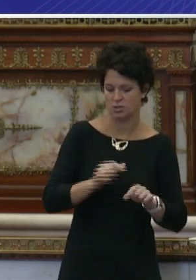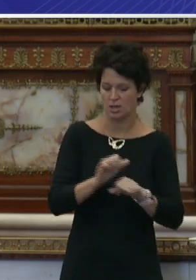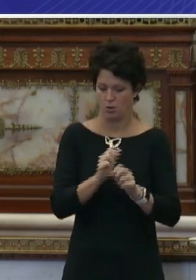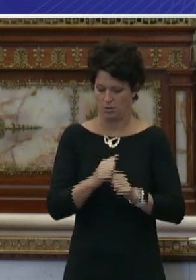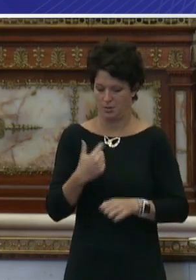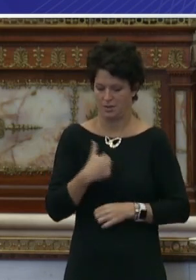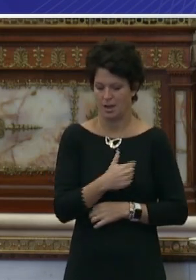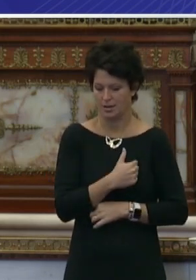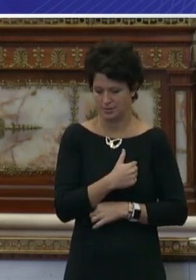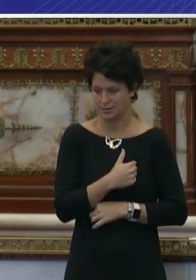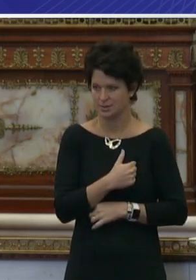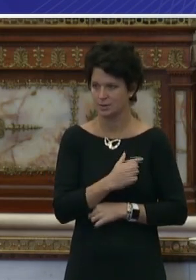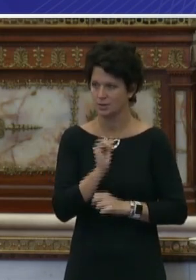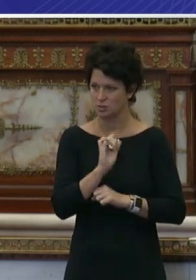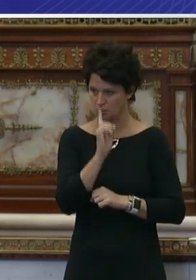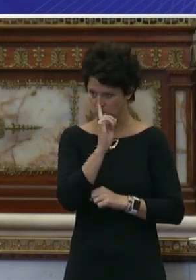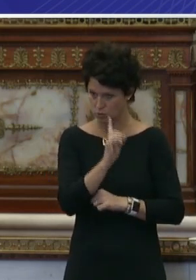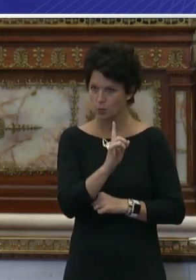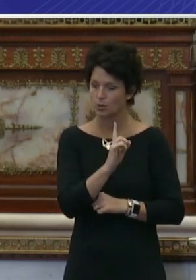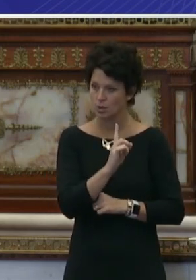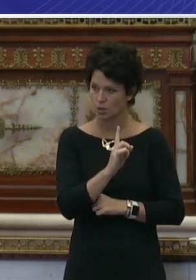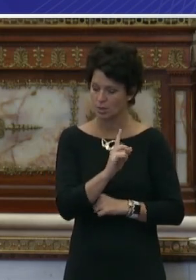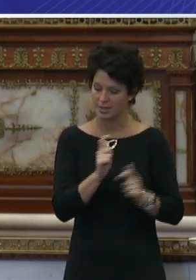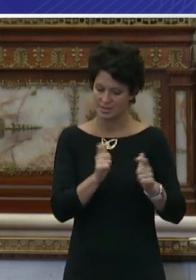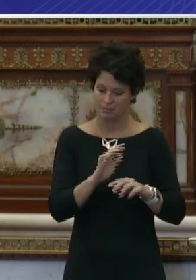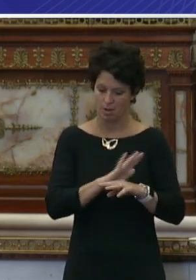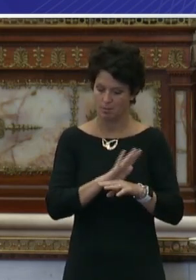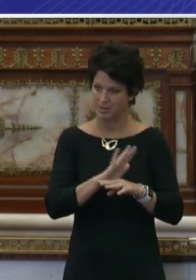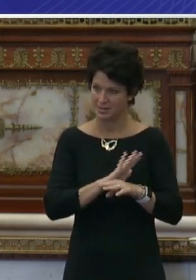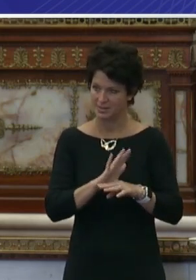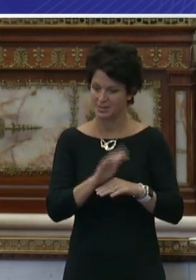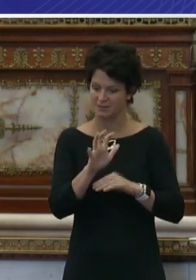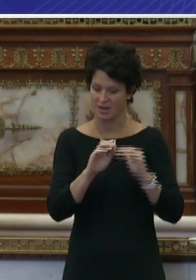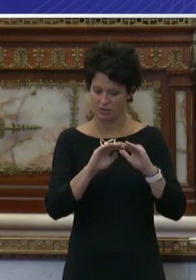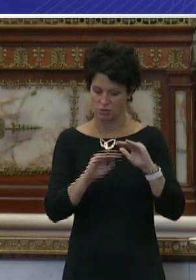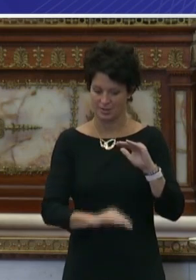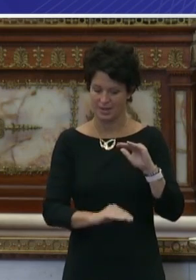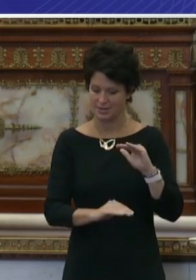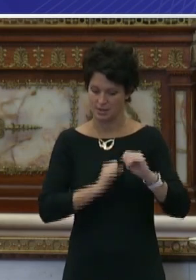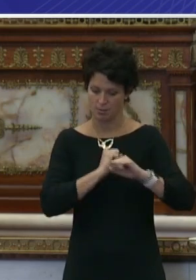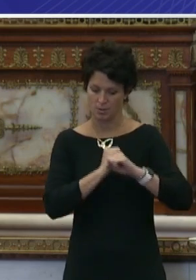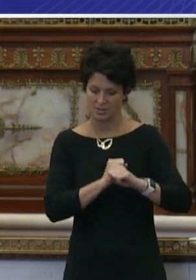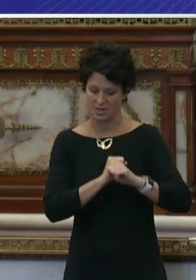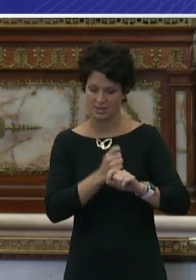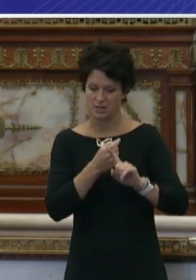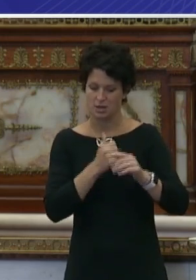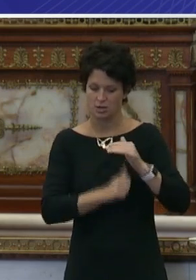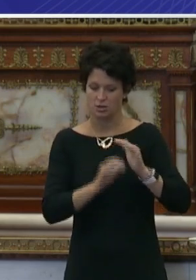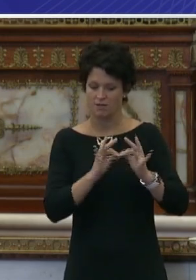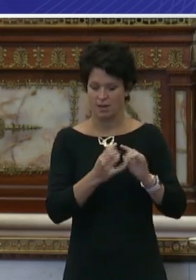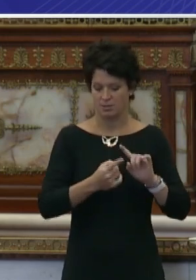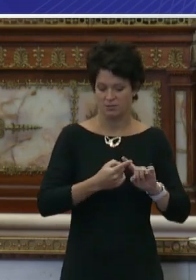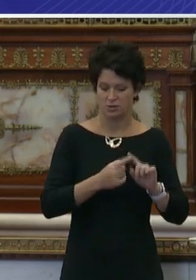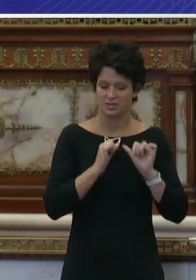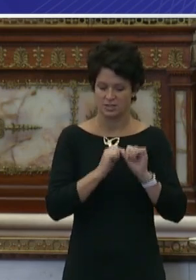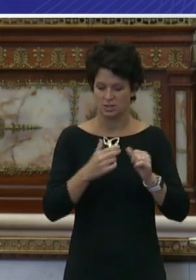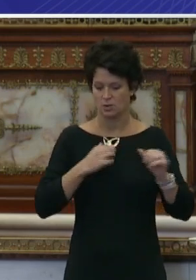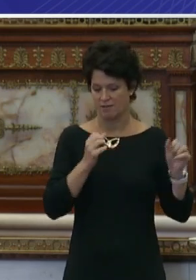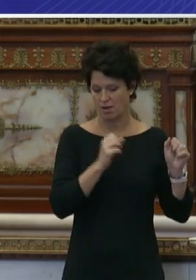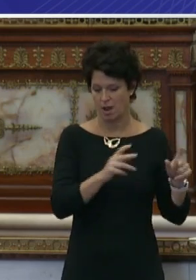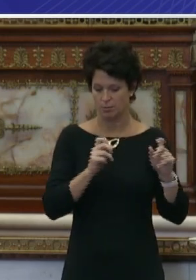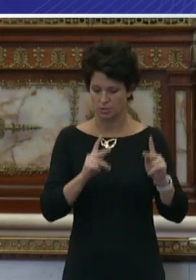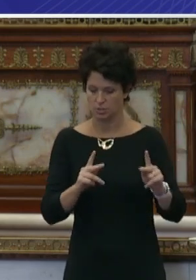us to ensure that those small businesses, the 500 or less that are protected by Families First, continue to have that